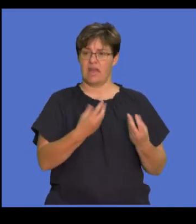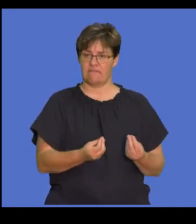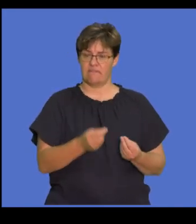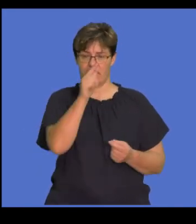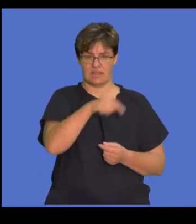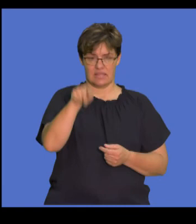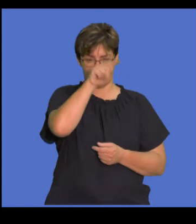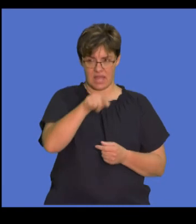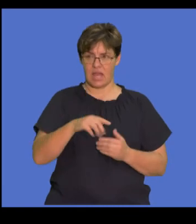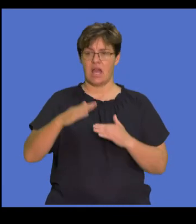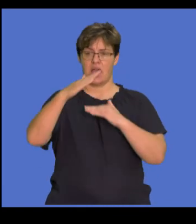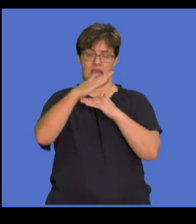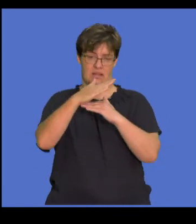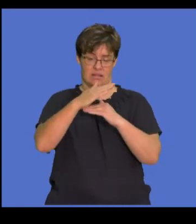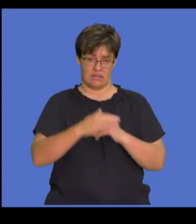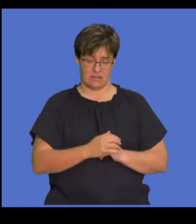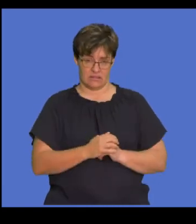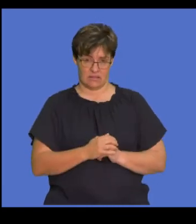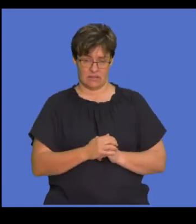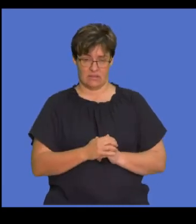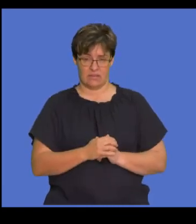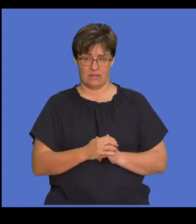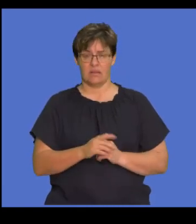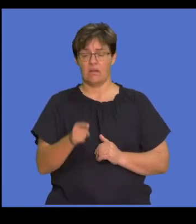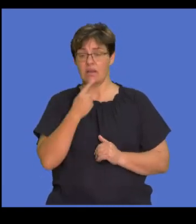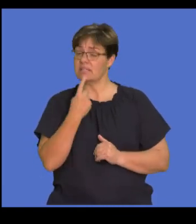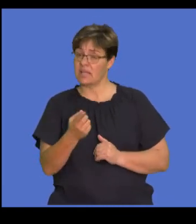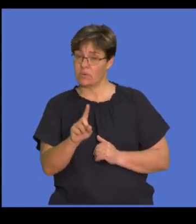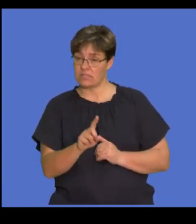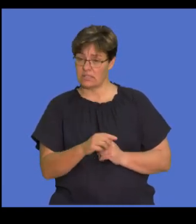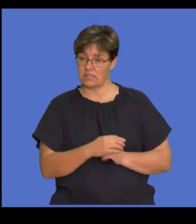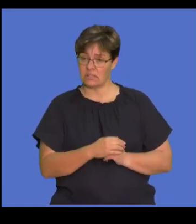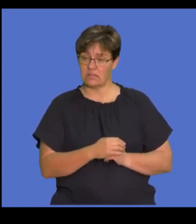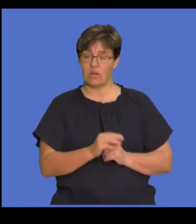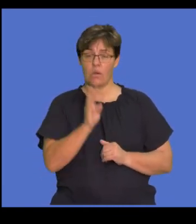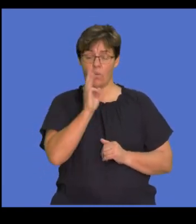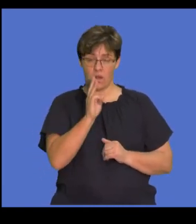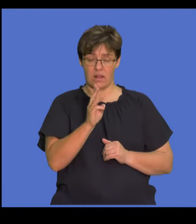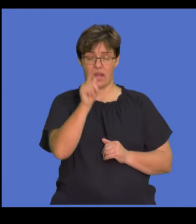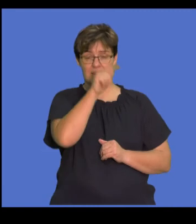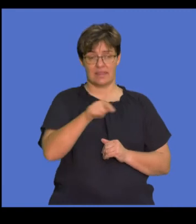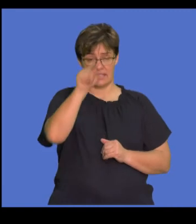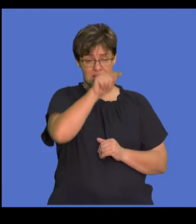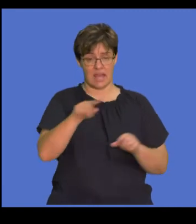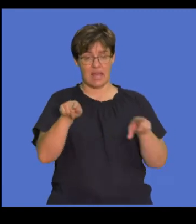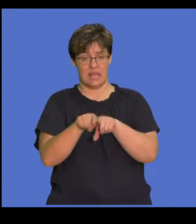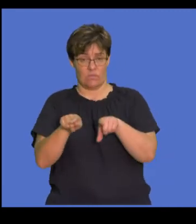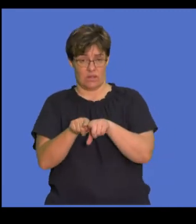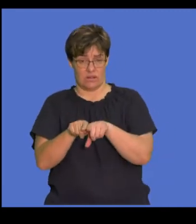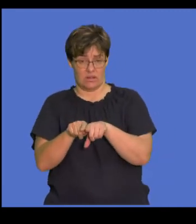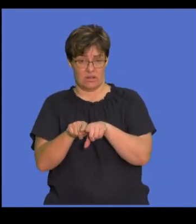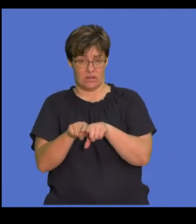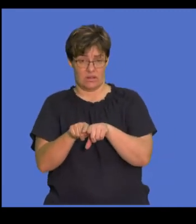if theta is an acute angle. Remember that with this one, I said it's going to be theta